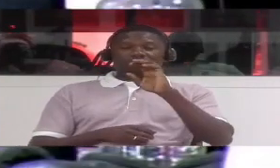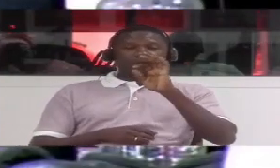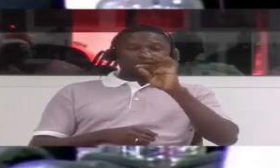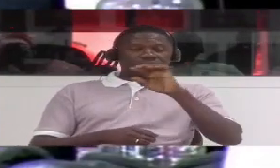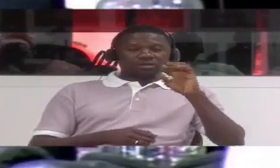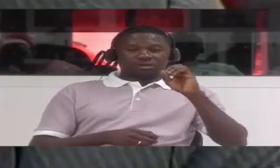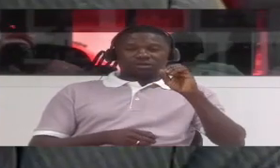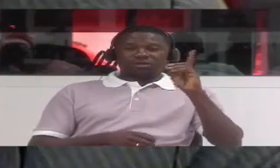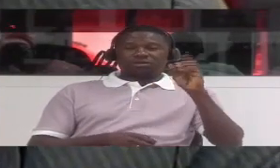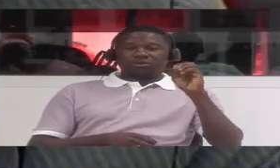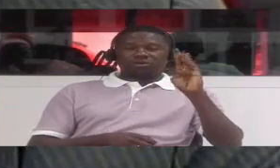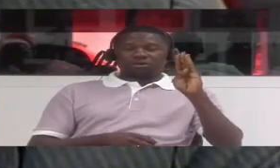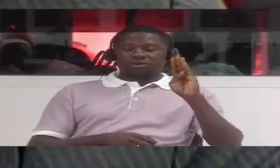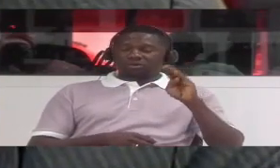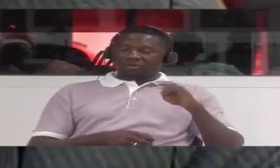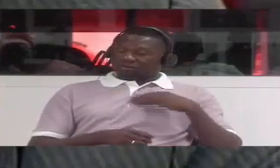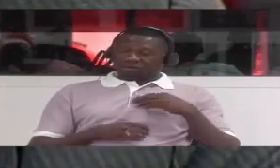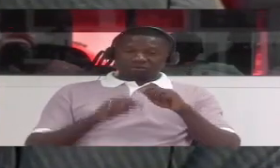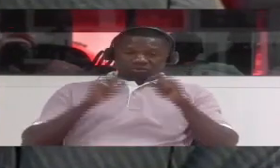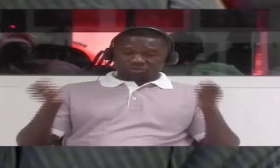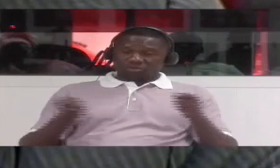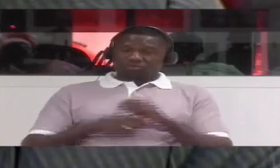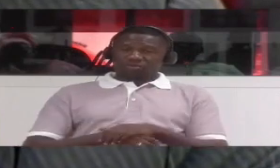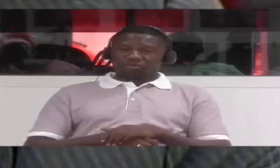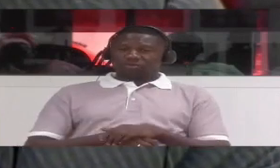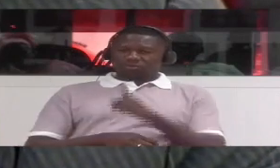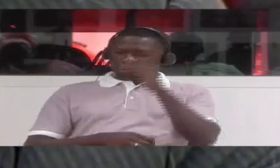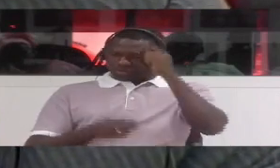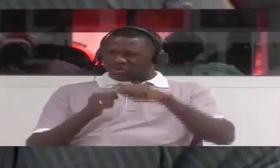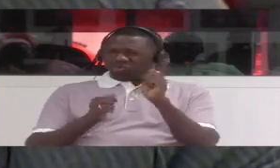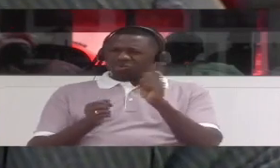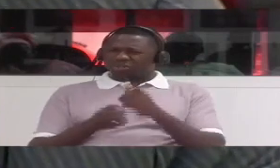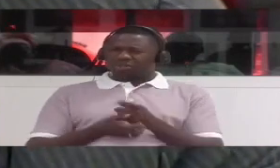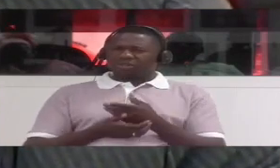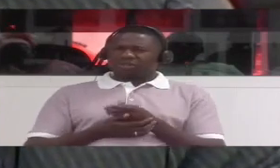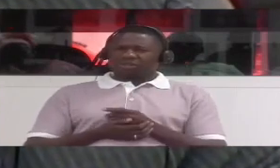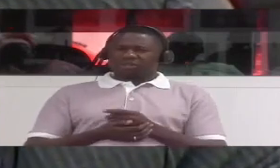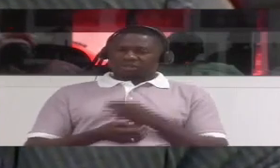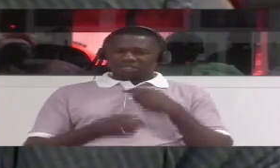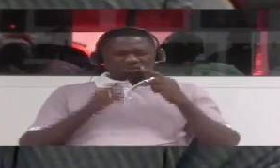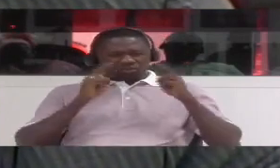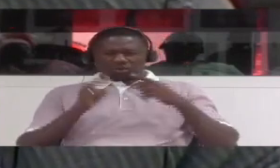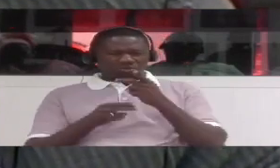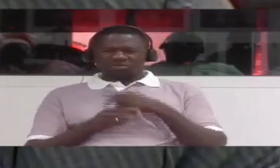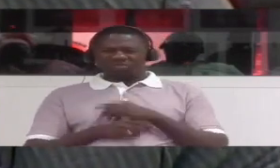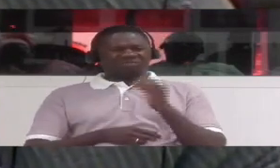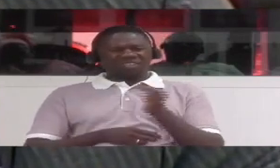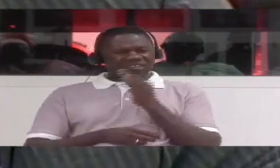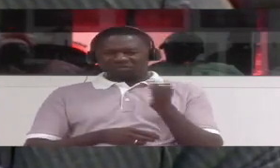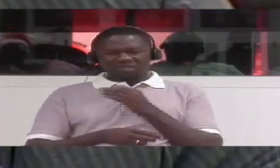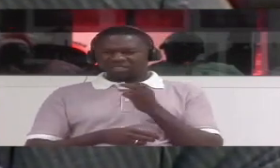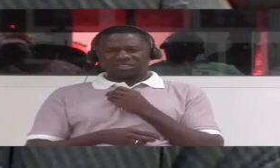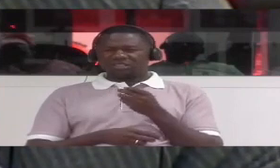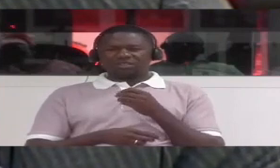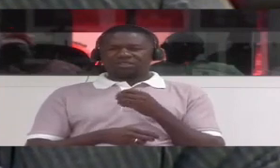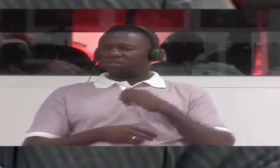cannot remember this. His case was definitely very, very touching. He was a very small boy. I was told how he was horrendously